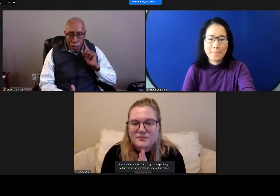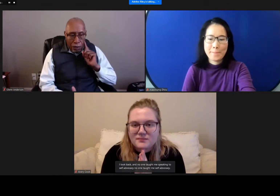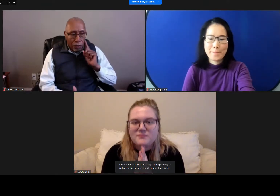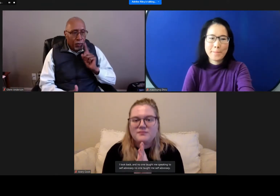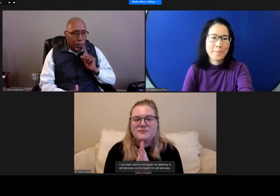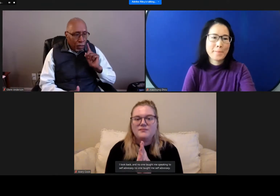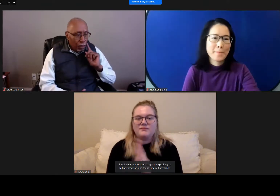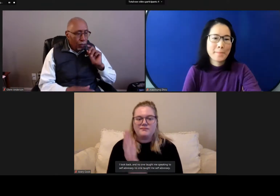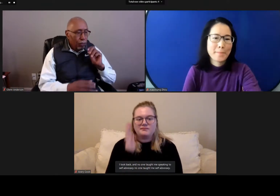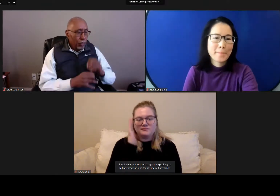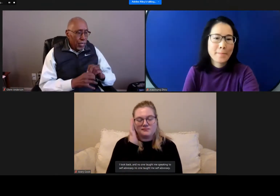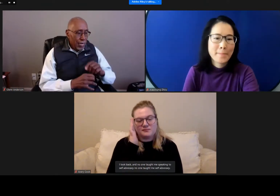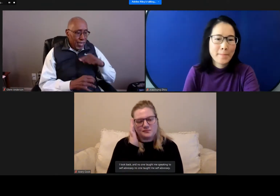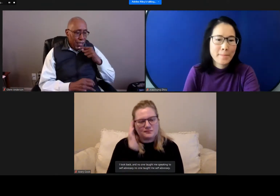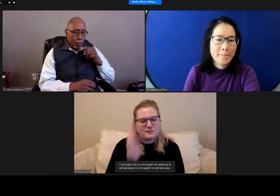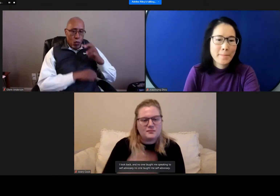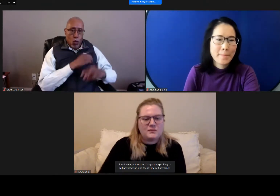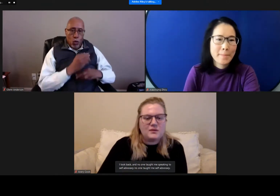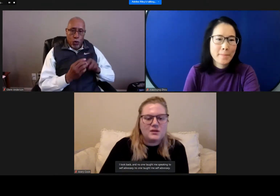self-advocacy.